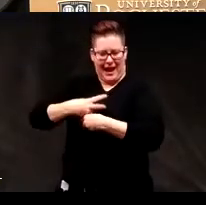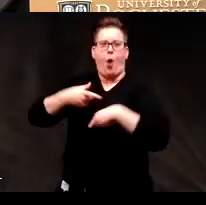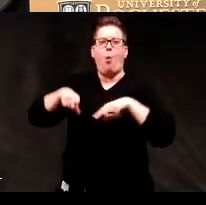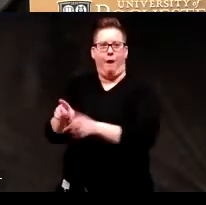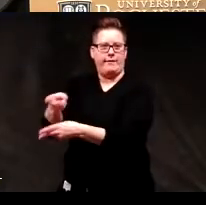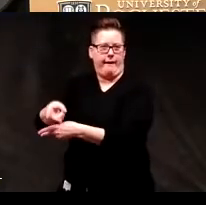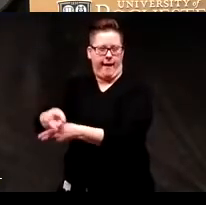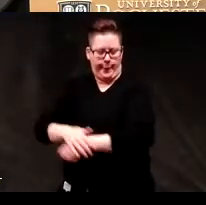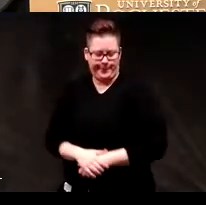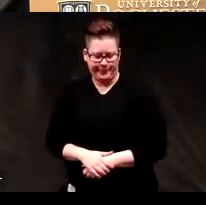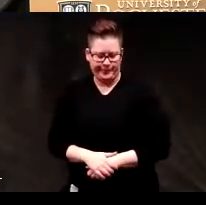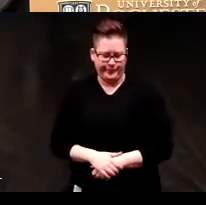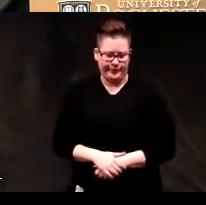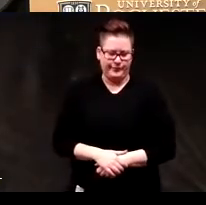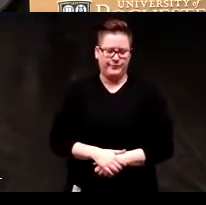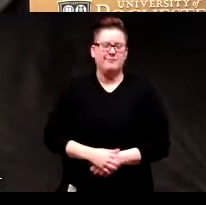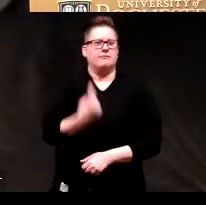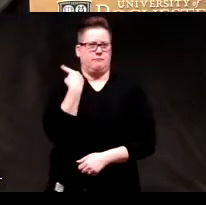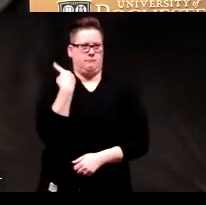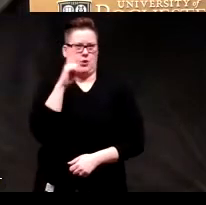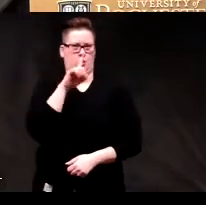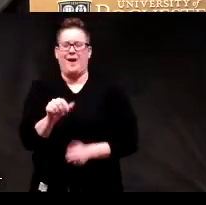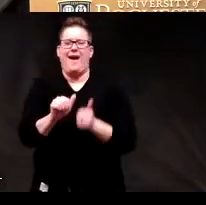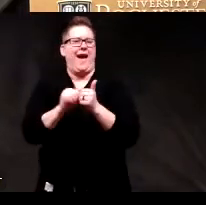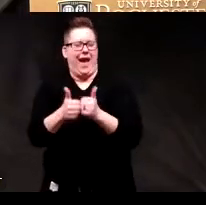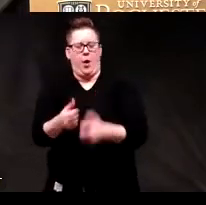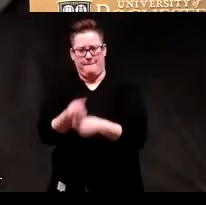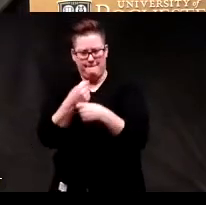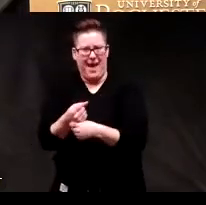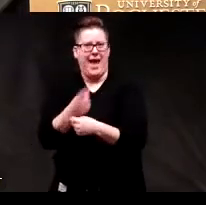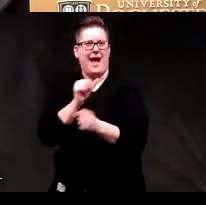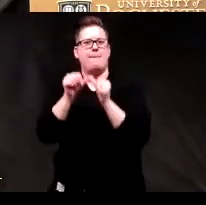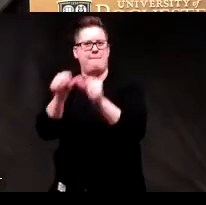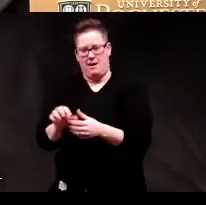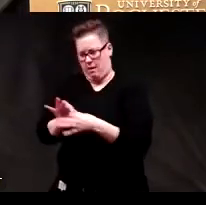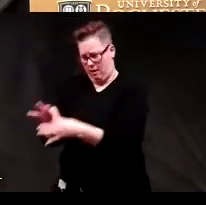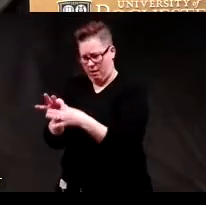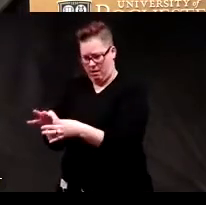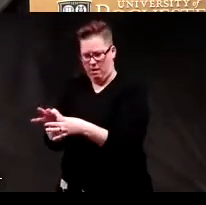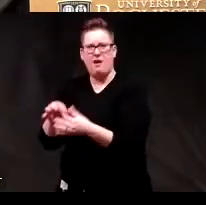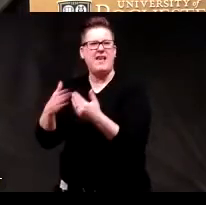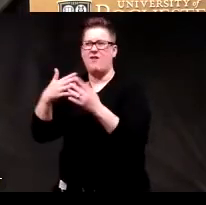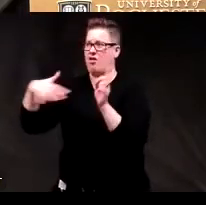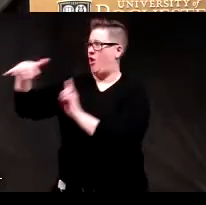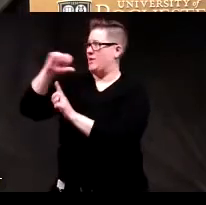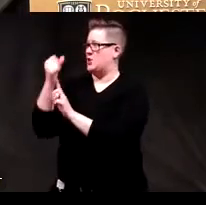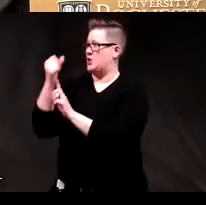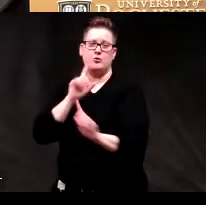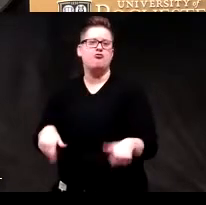So the question is, how do we generate and maintain relationships within challenging clinical